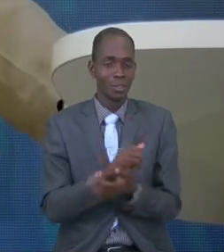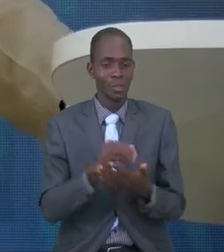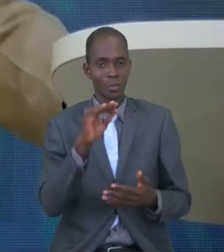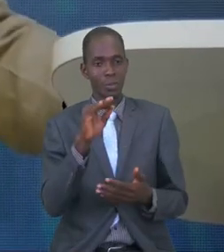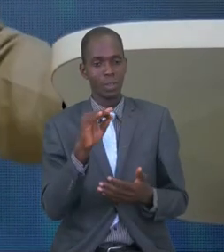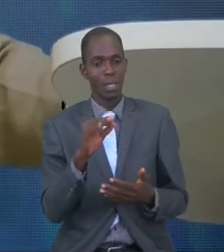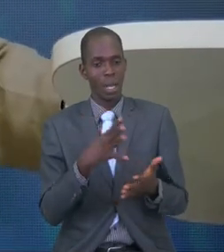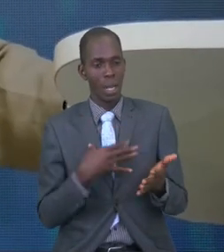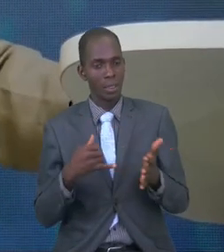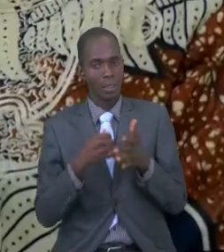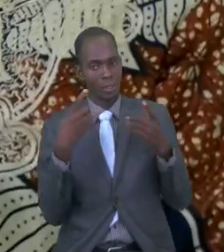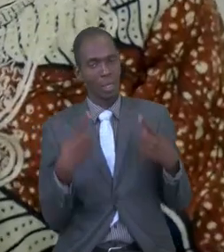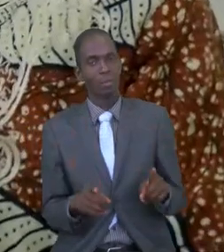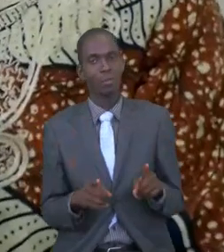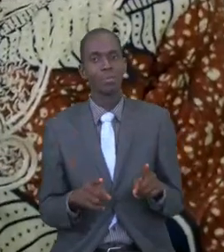Gone. I said, they are gone.